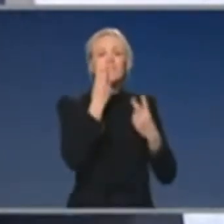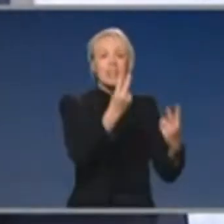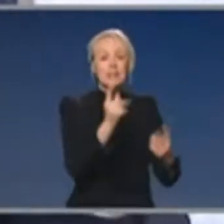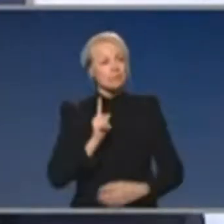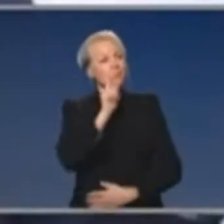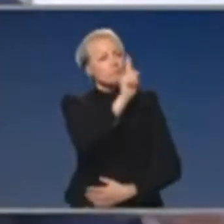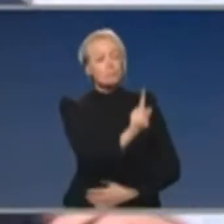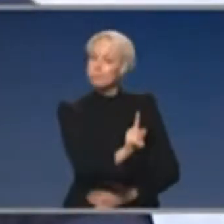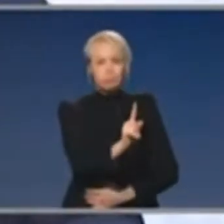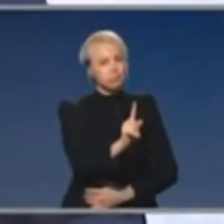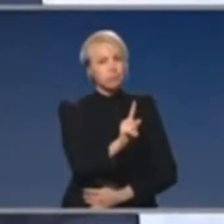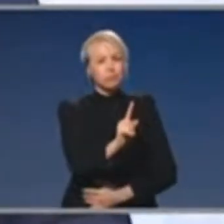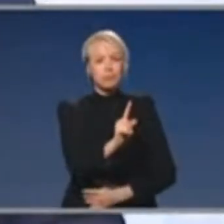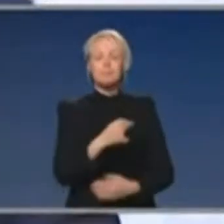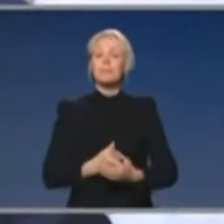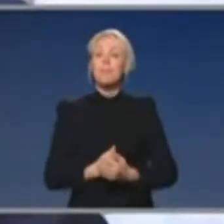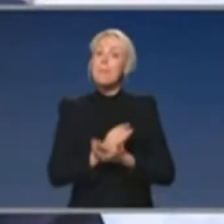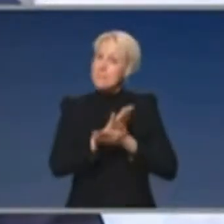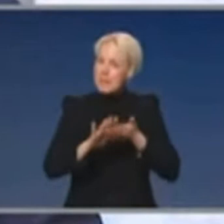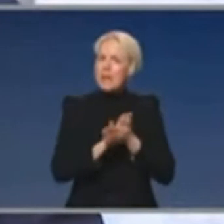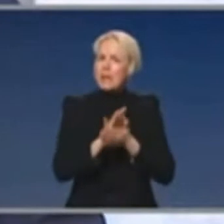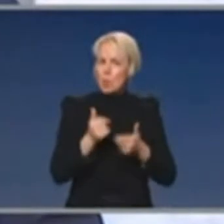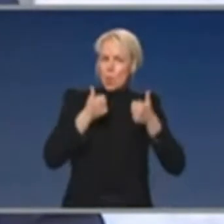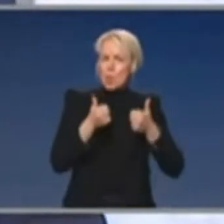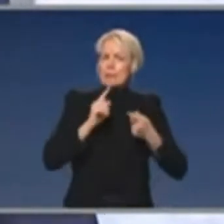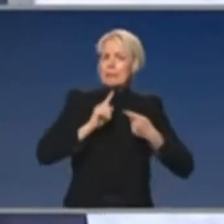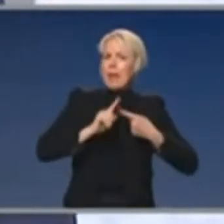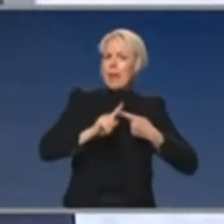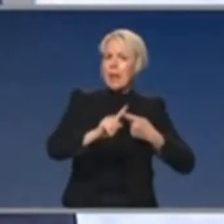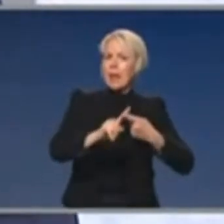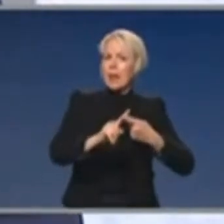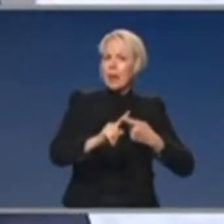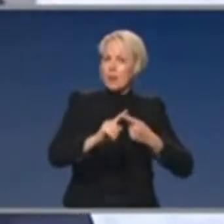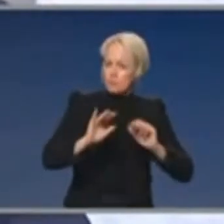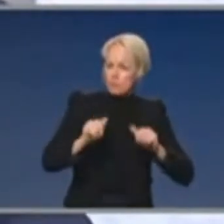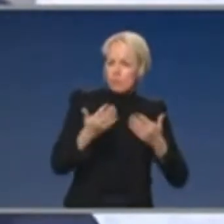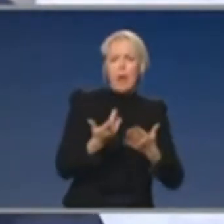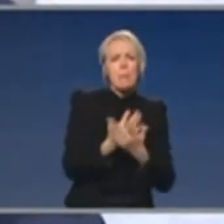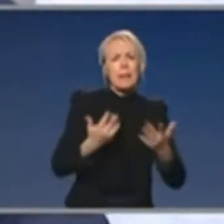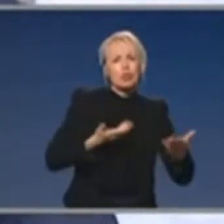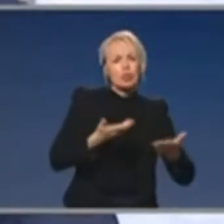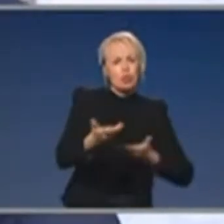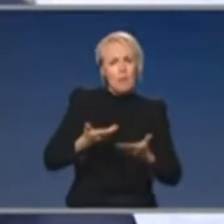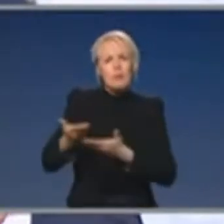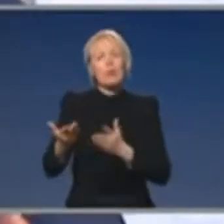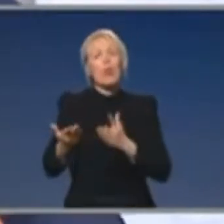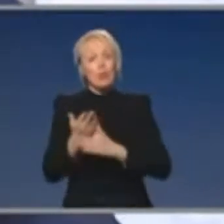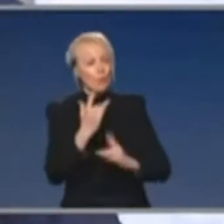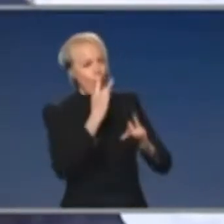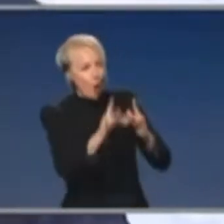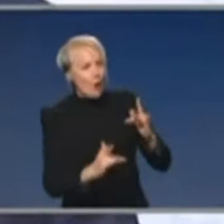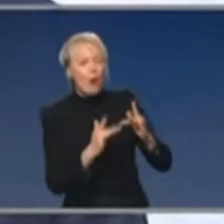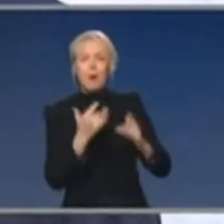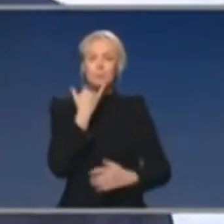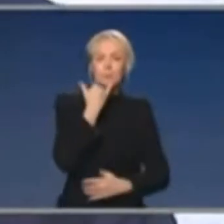means that we were meeting the same level of service provision prior to the pandemic, and telehealth has been very important. So if you need